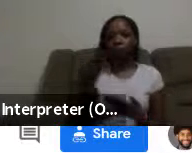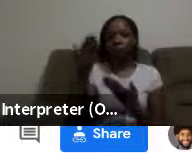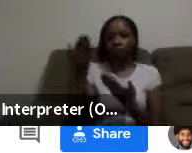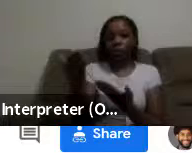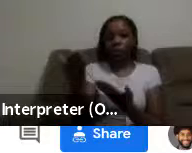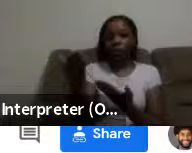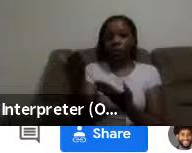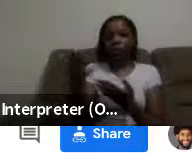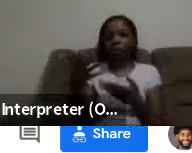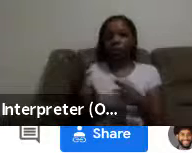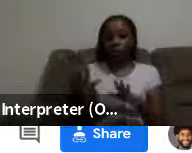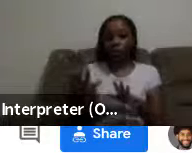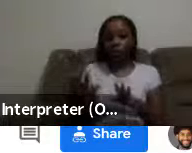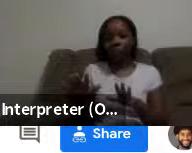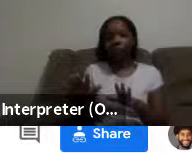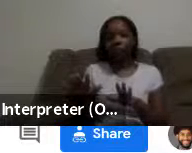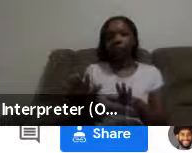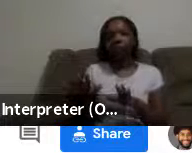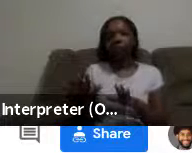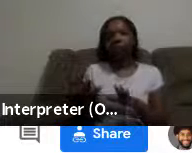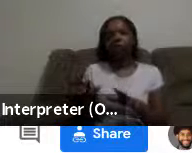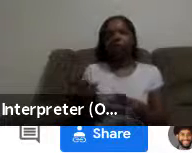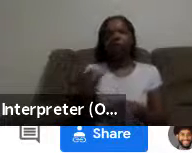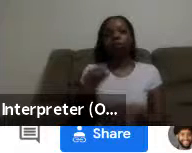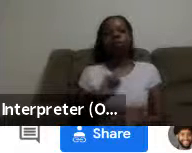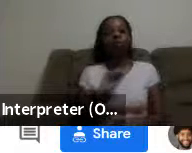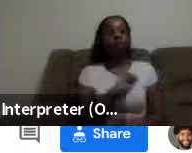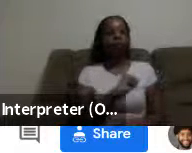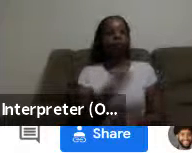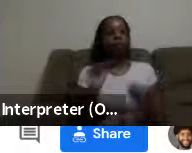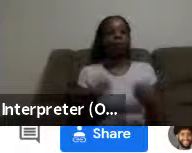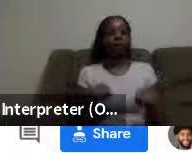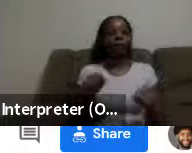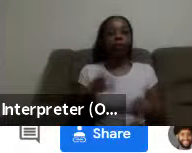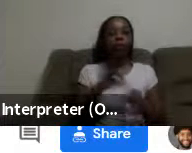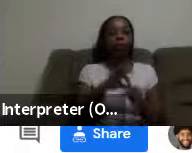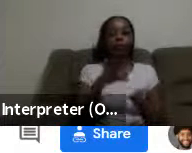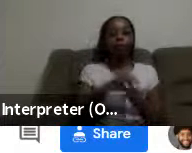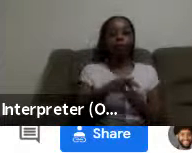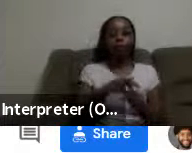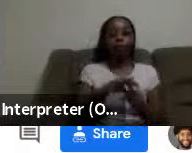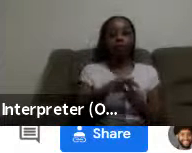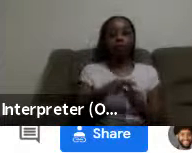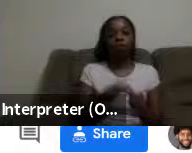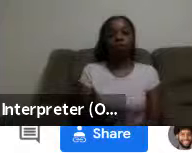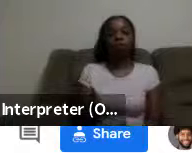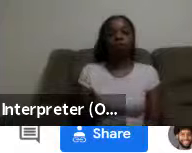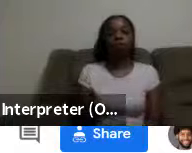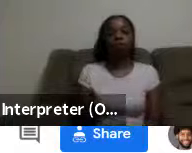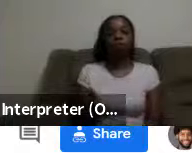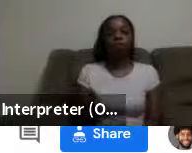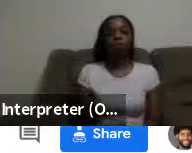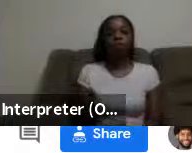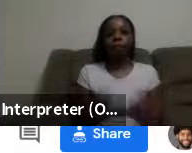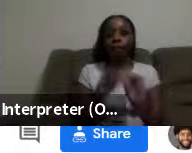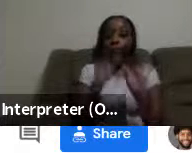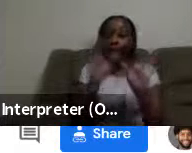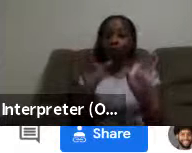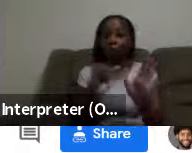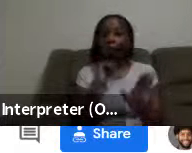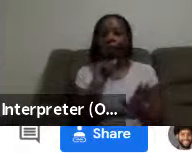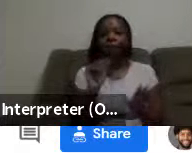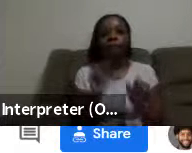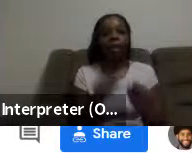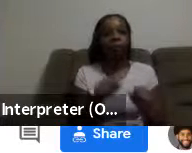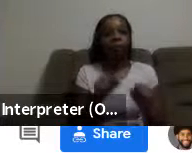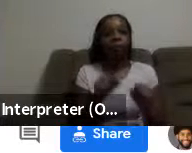changes, Senate will then be able to vote on them as a whole. So I just wanted to clarify that here, that I'm not really able to present you with